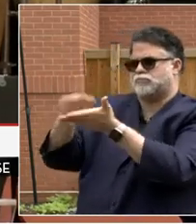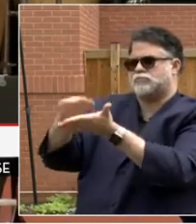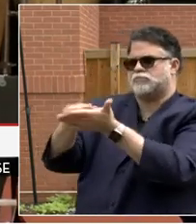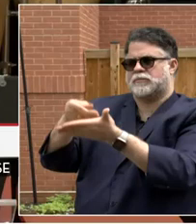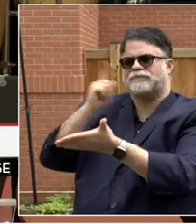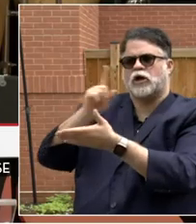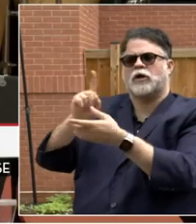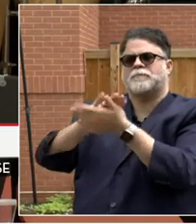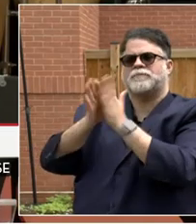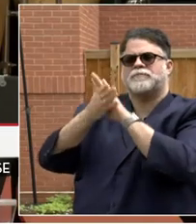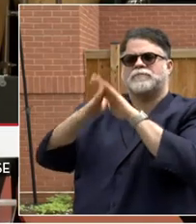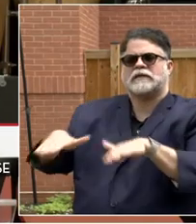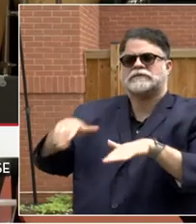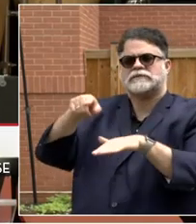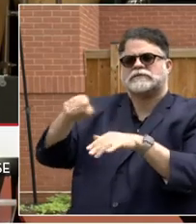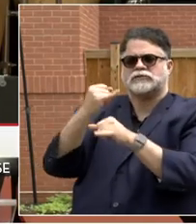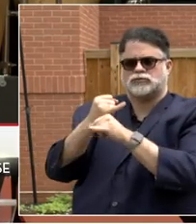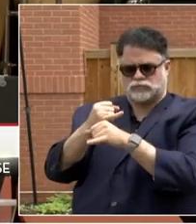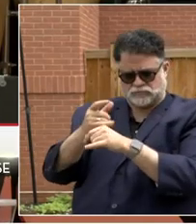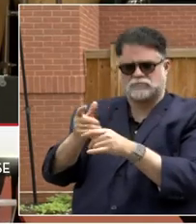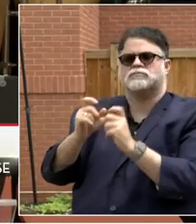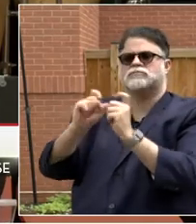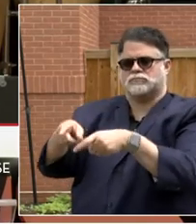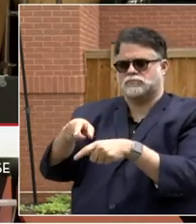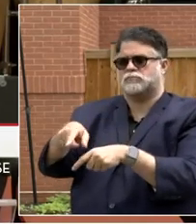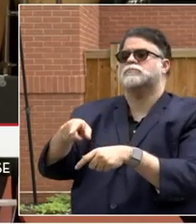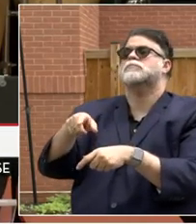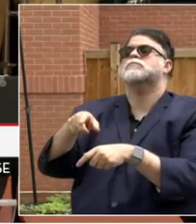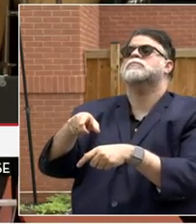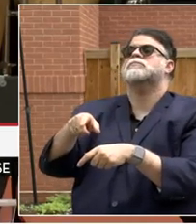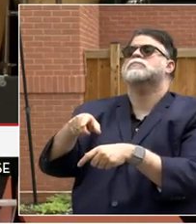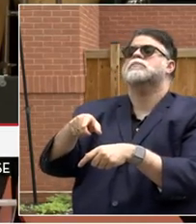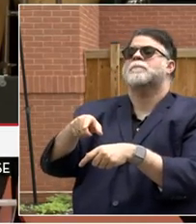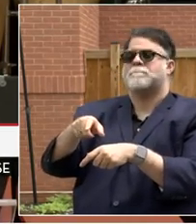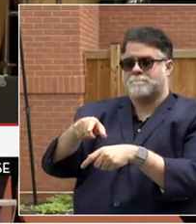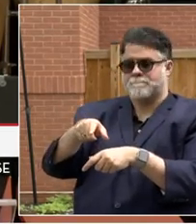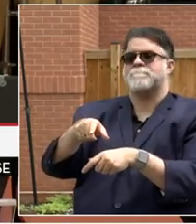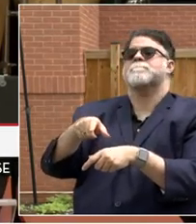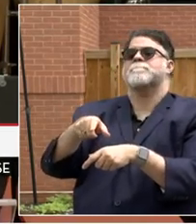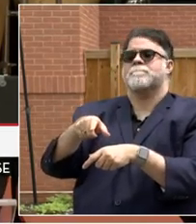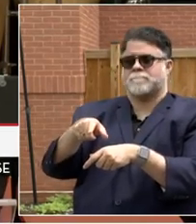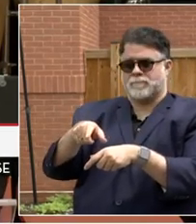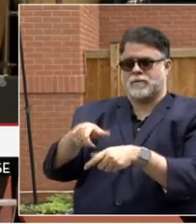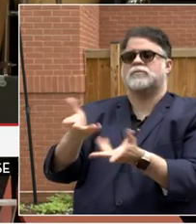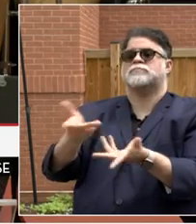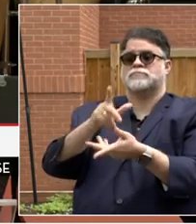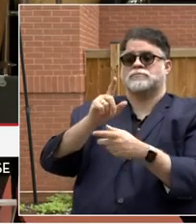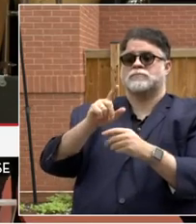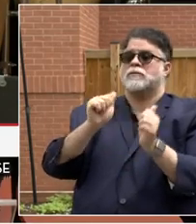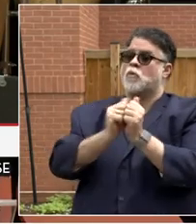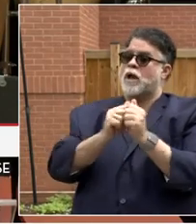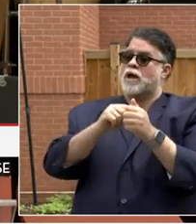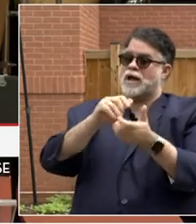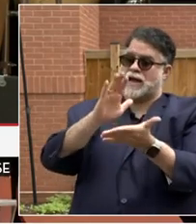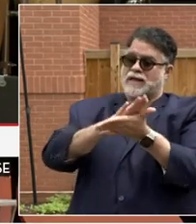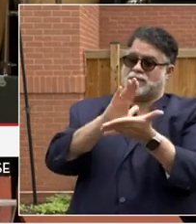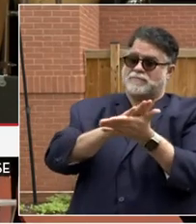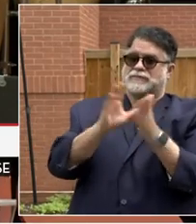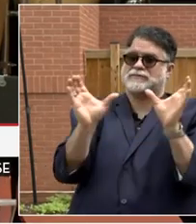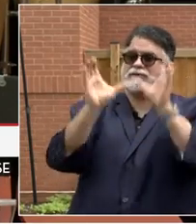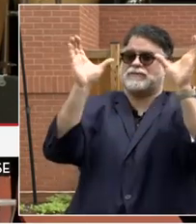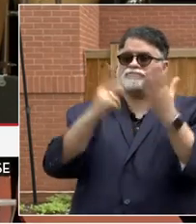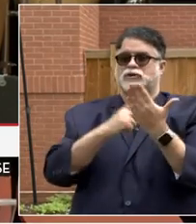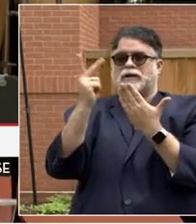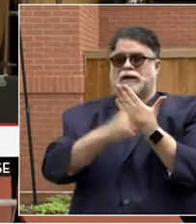own UDC will soon be launching an academic certificate program that will complement and invest in some of the